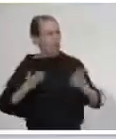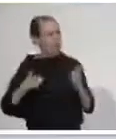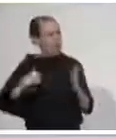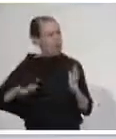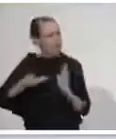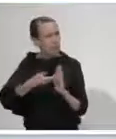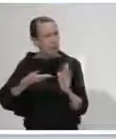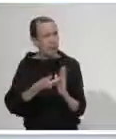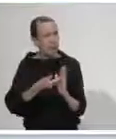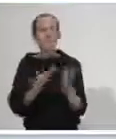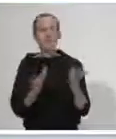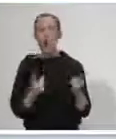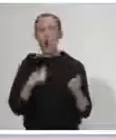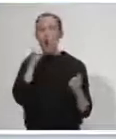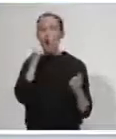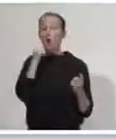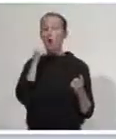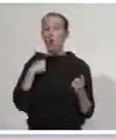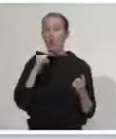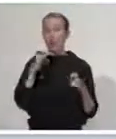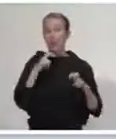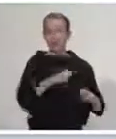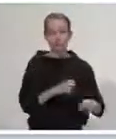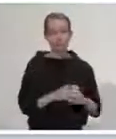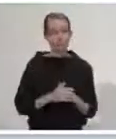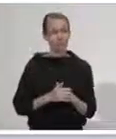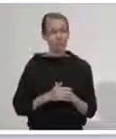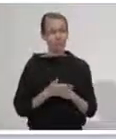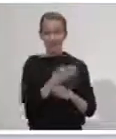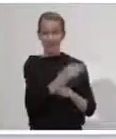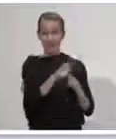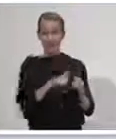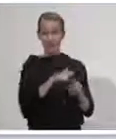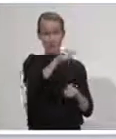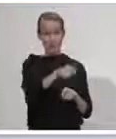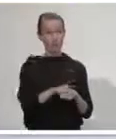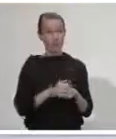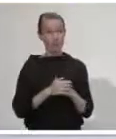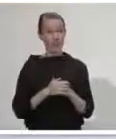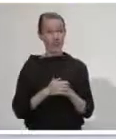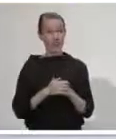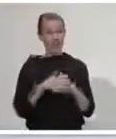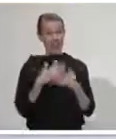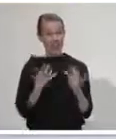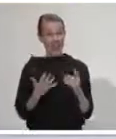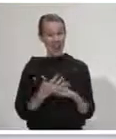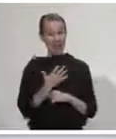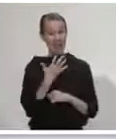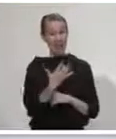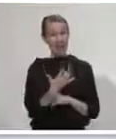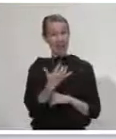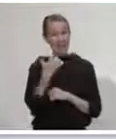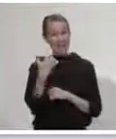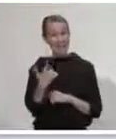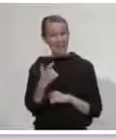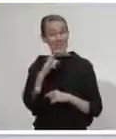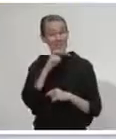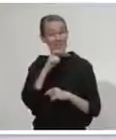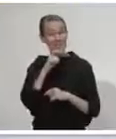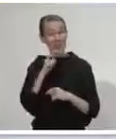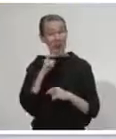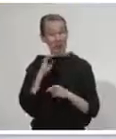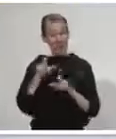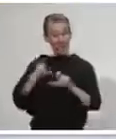General of the outcome of that. Something clearly went wrong, didn't it? 57 frontline health workers have had to be stood down at this very critical time.